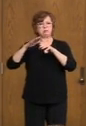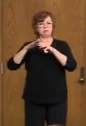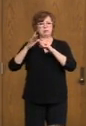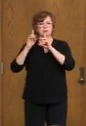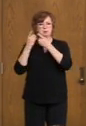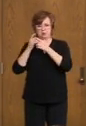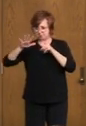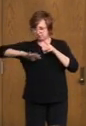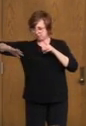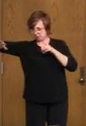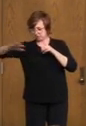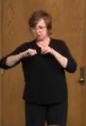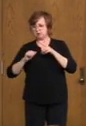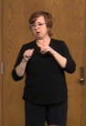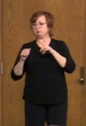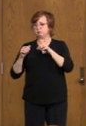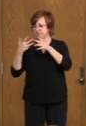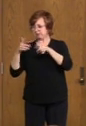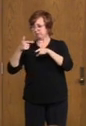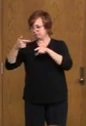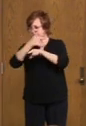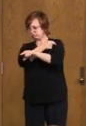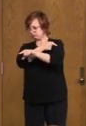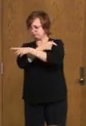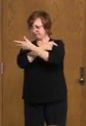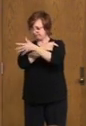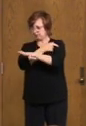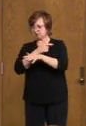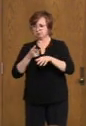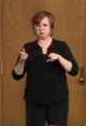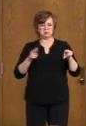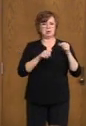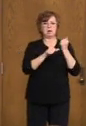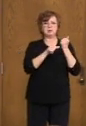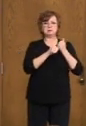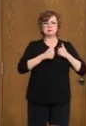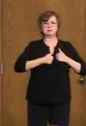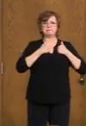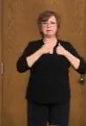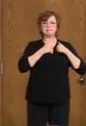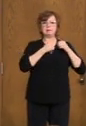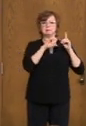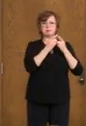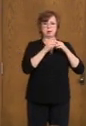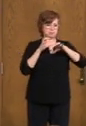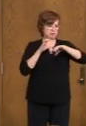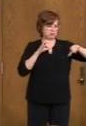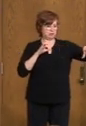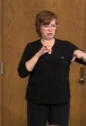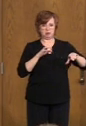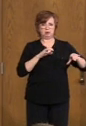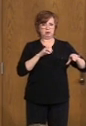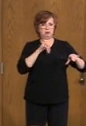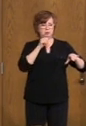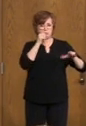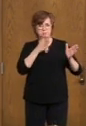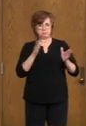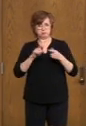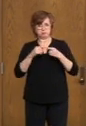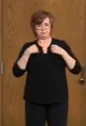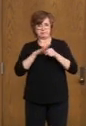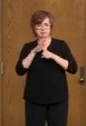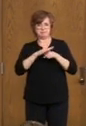the assisted living side, which would not have been expecting to receive doses because they weren't in that. They're not in that initial priority group, but they are within